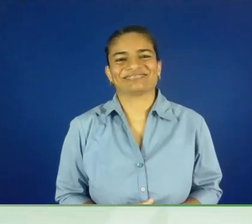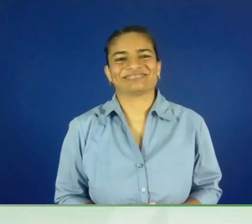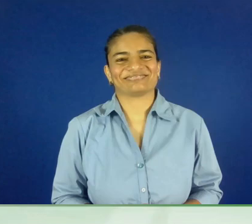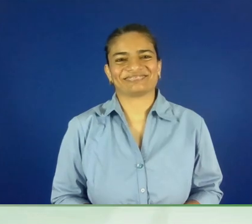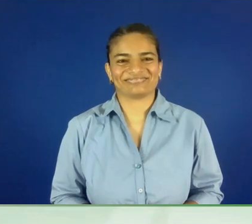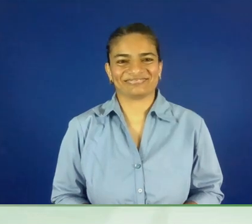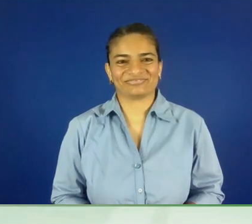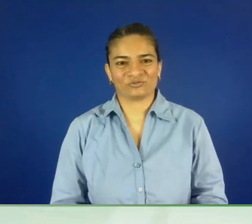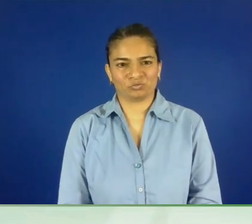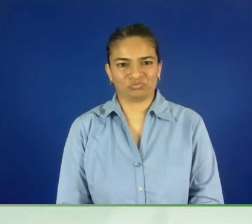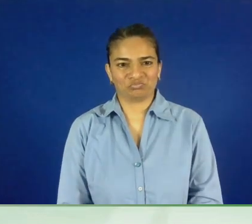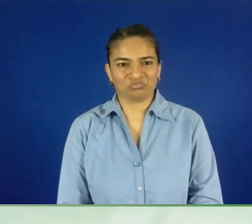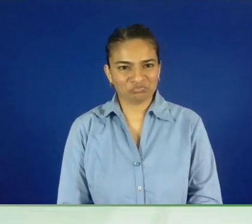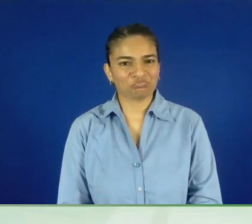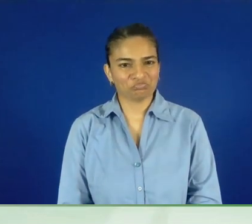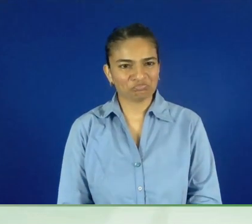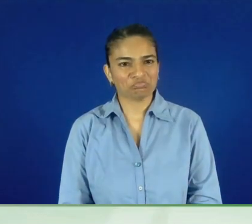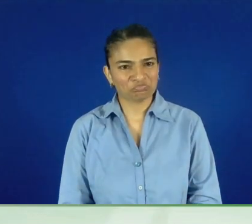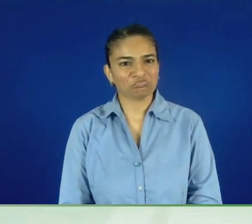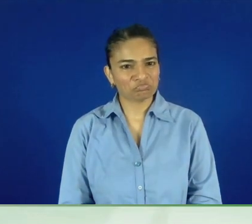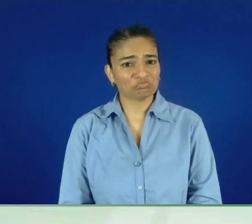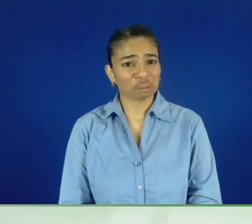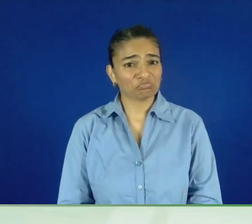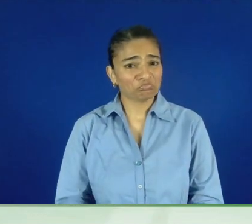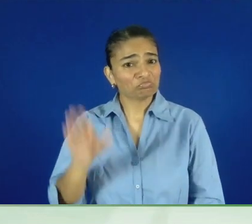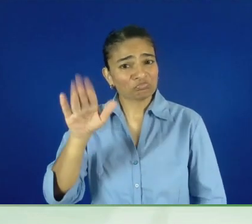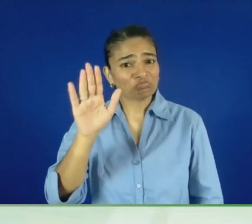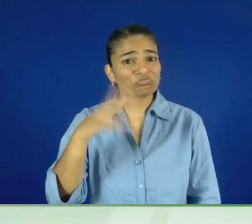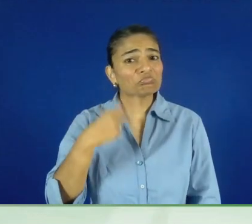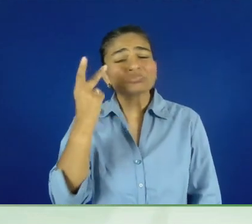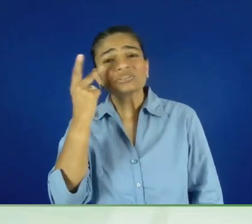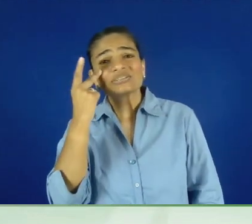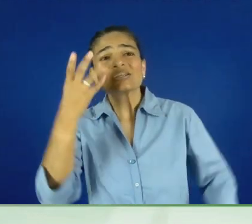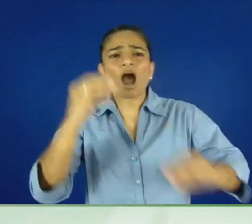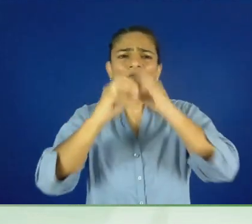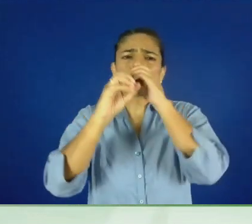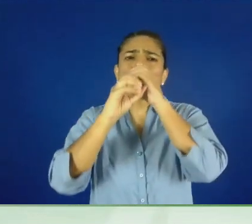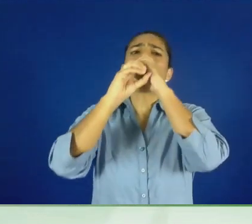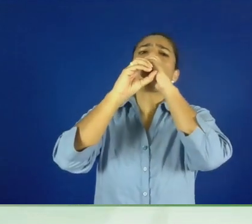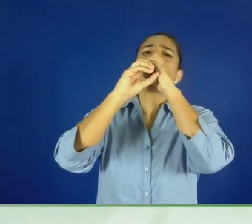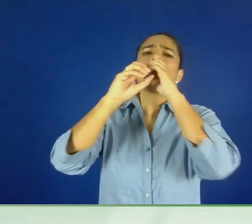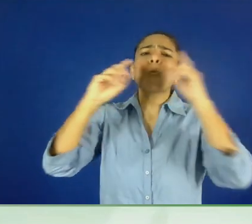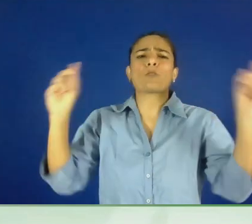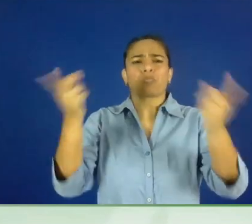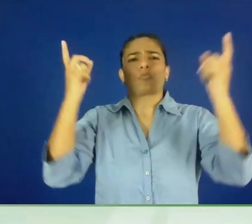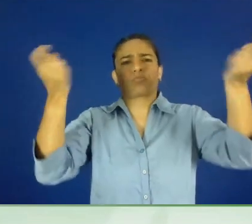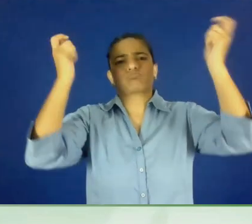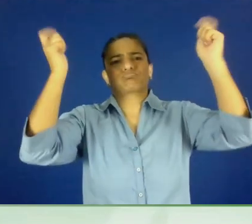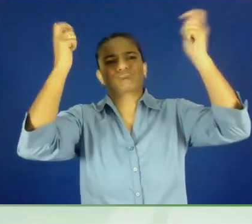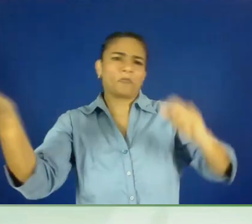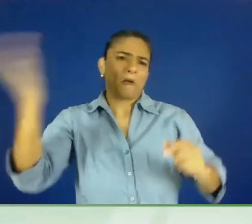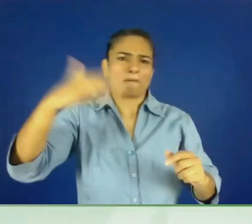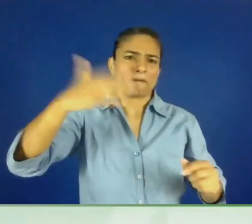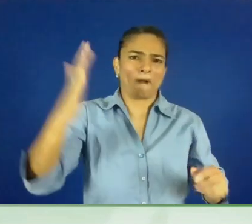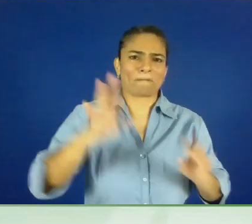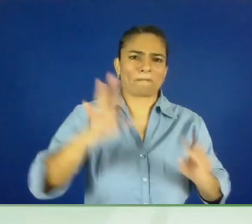I was just saying, Chris, we were just seeing if we had a fanfare for your entrance, like you were walking into a wrestling ring, which is exactly the tone we want